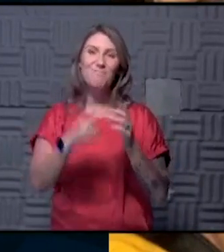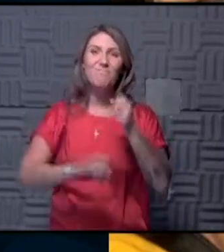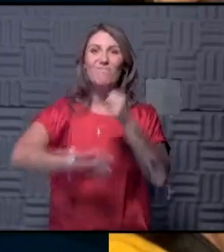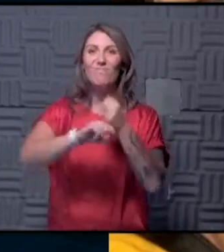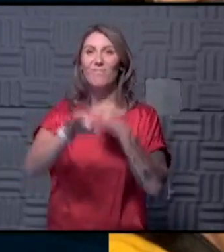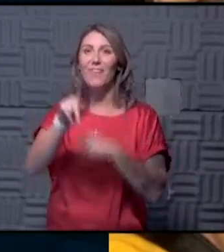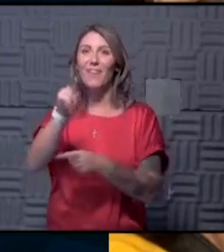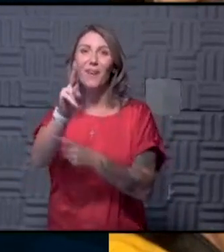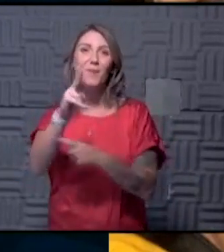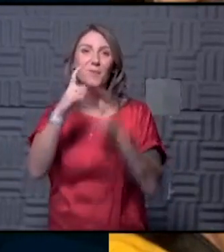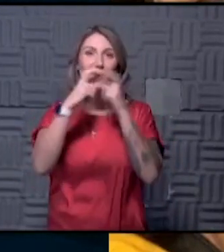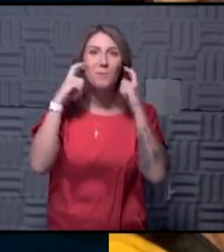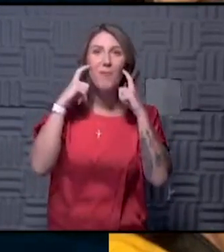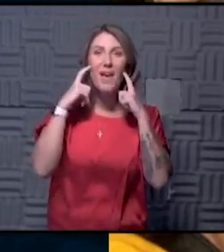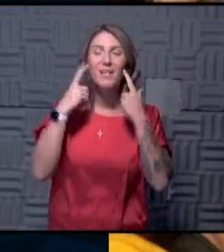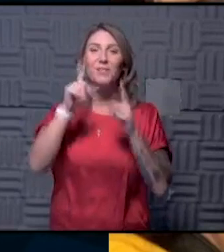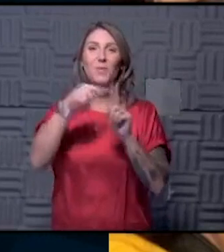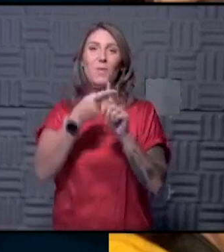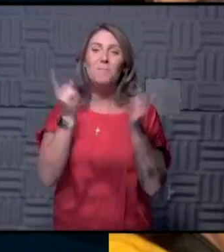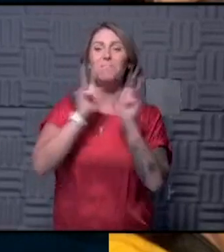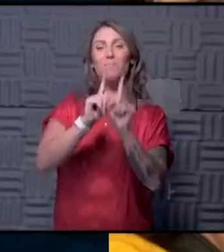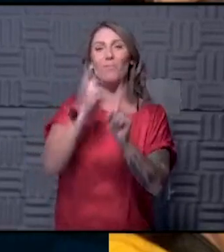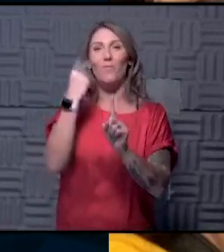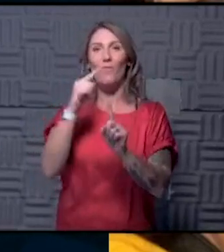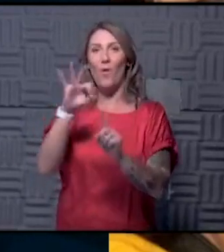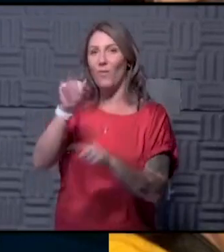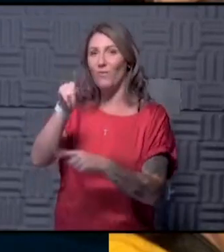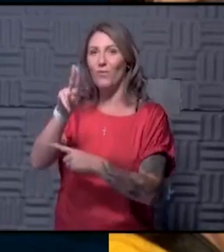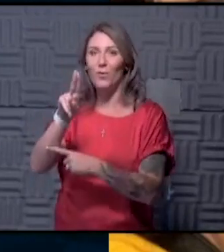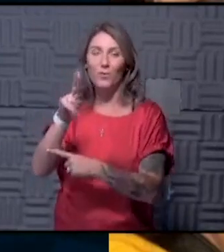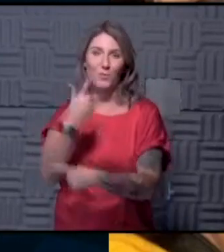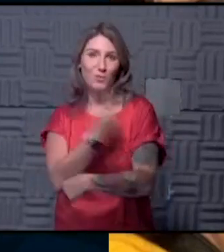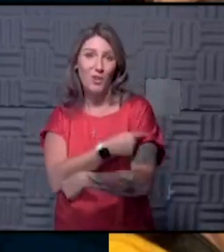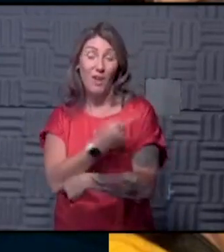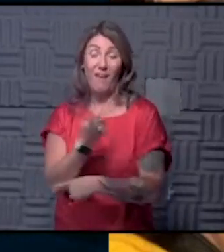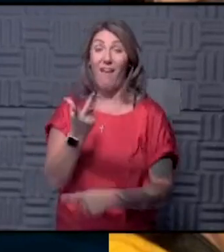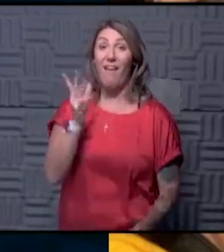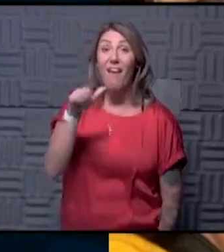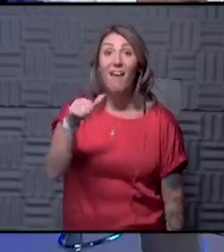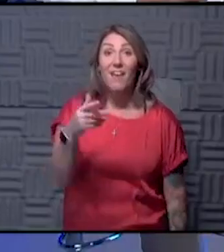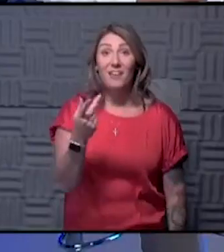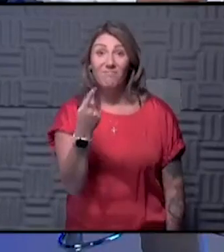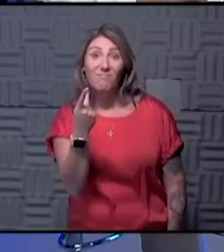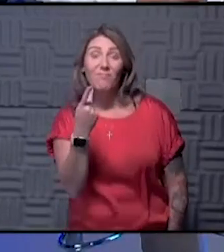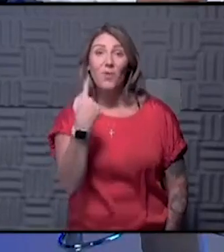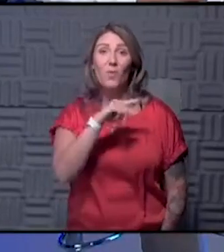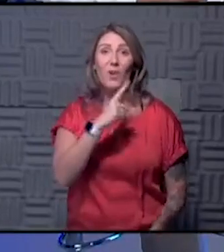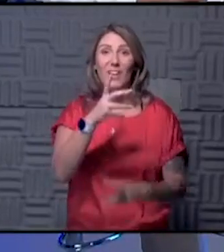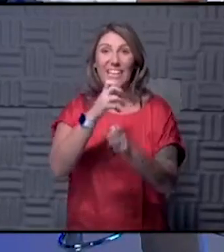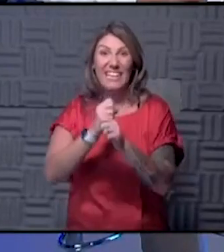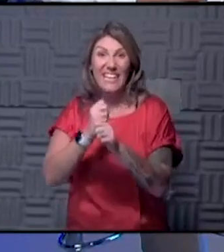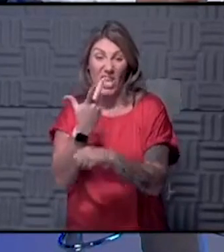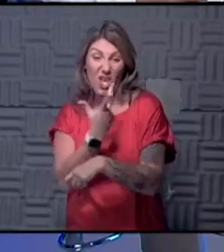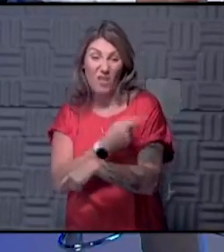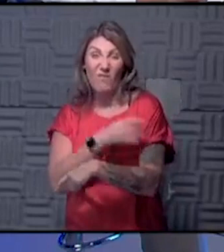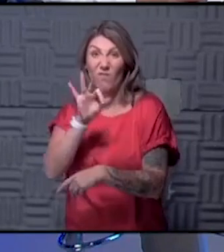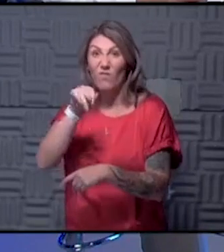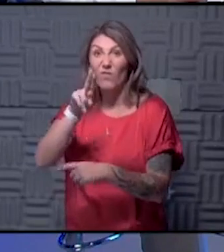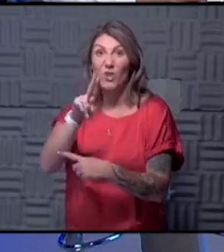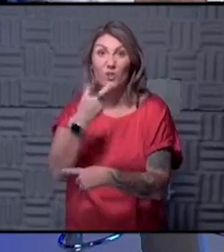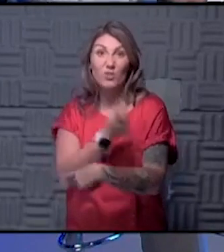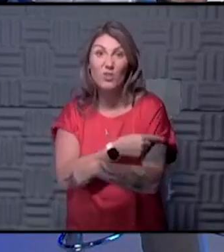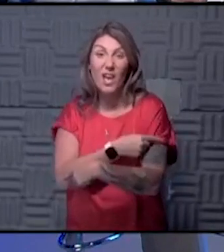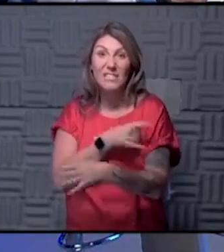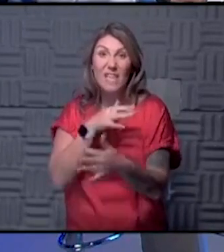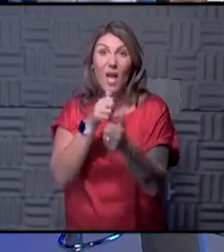masks while meeting up to get their flu shots. Perfect timing. Hey, Dr. Hawk and I are going to be getting some flu shots right here on our